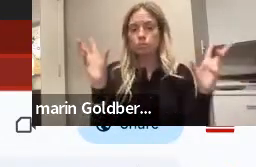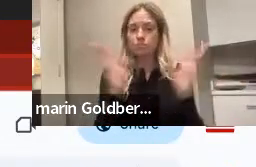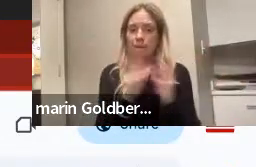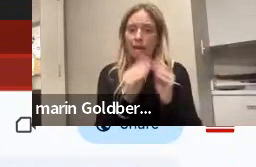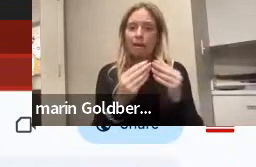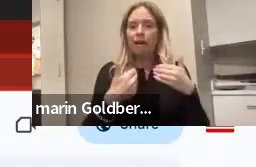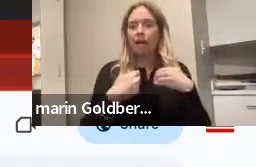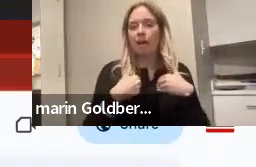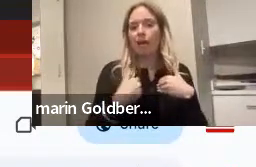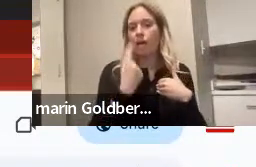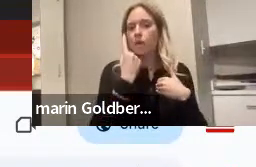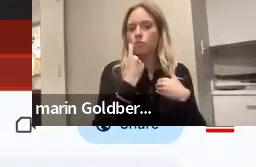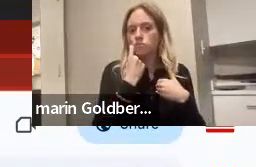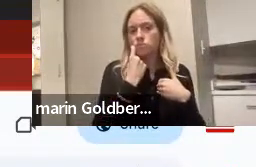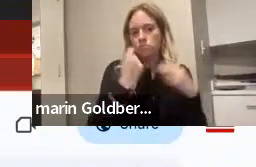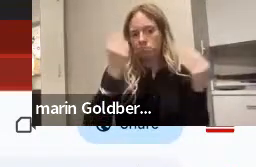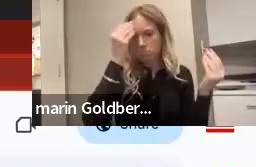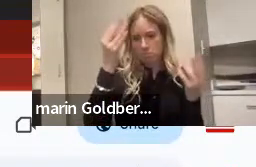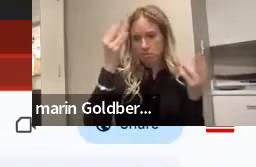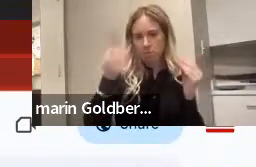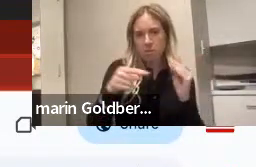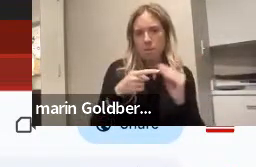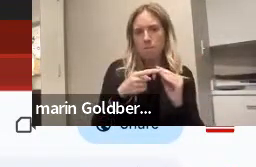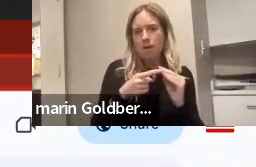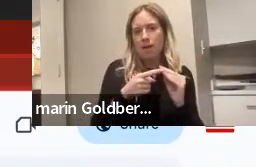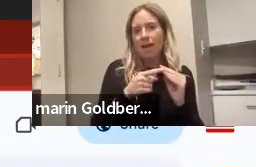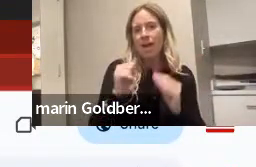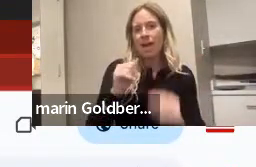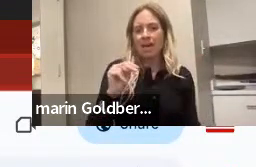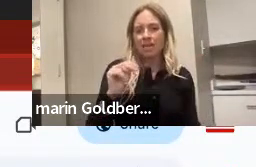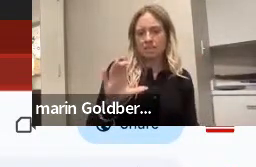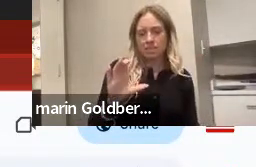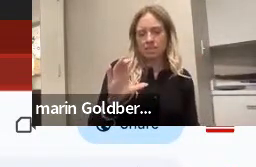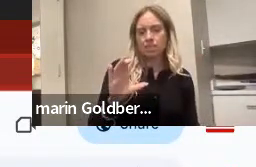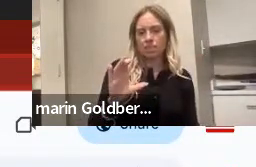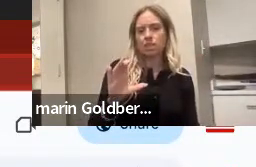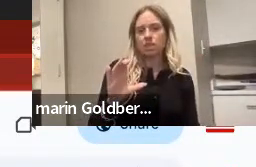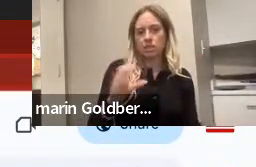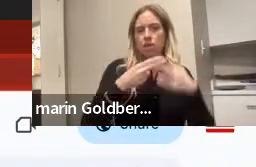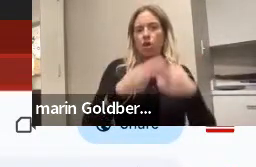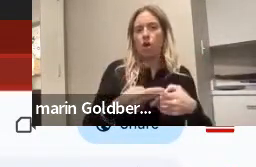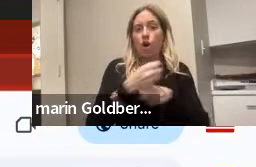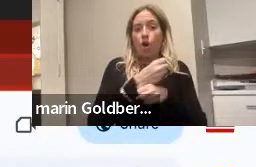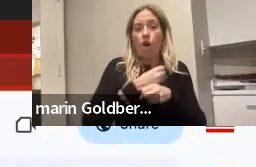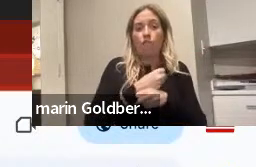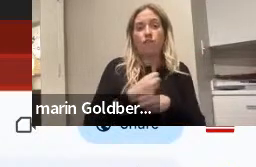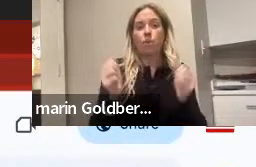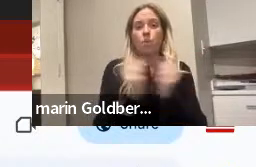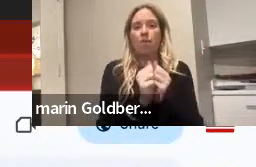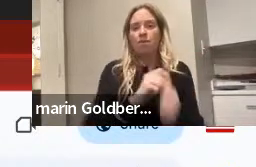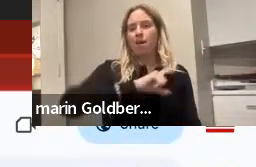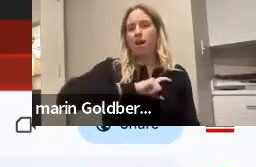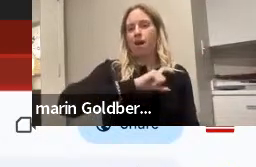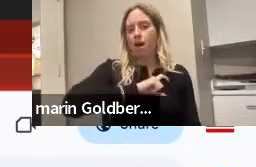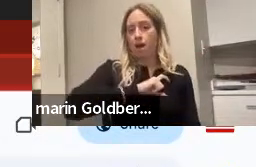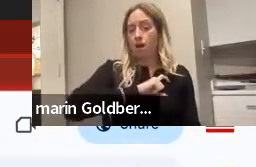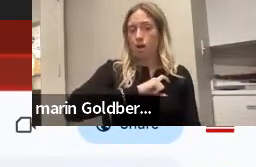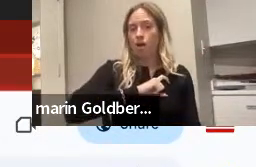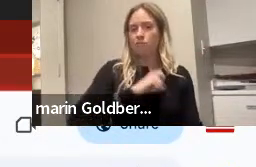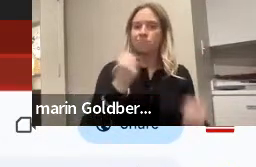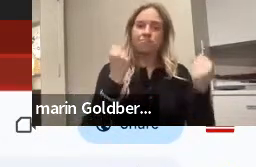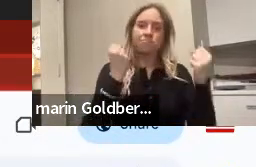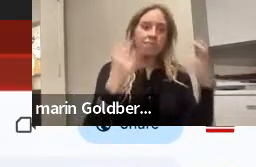had notification of as an ANC called Coffee with a Cop. I met